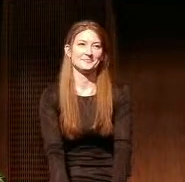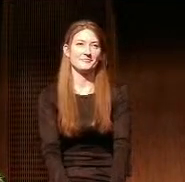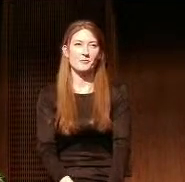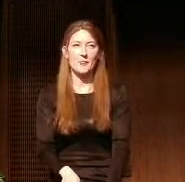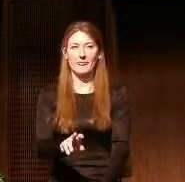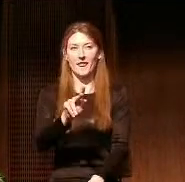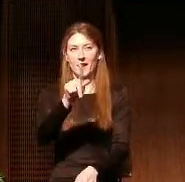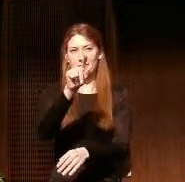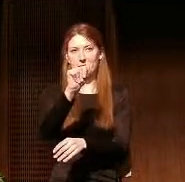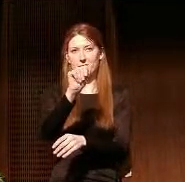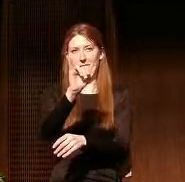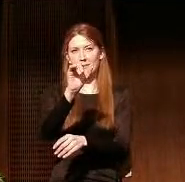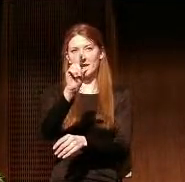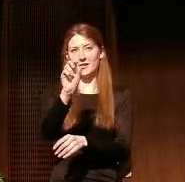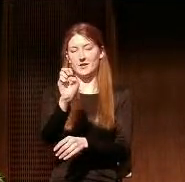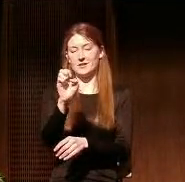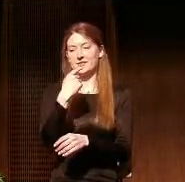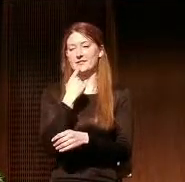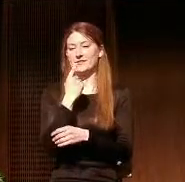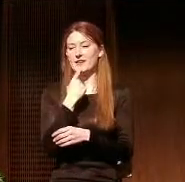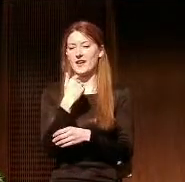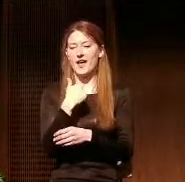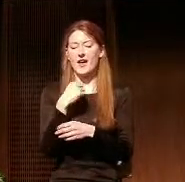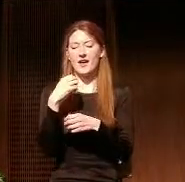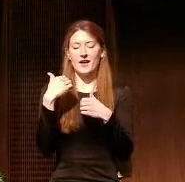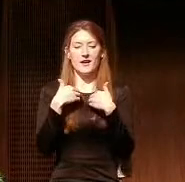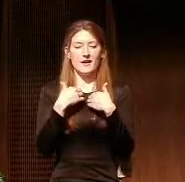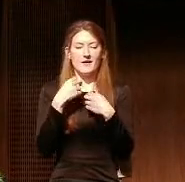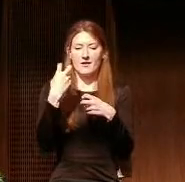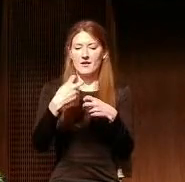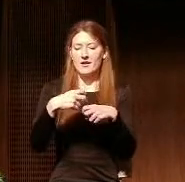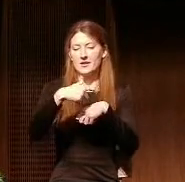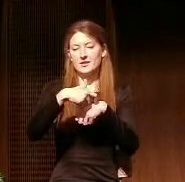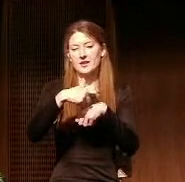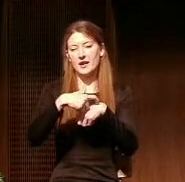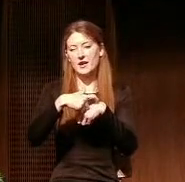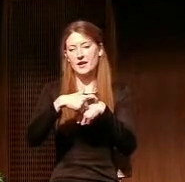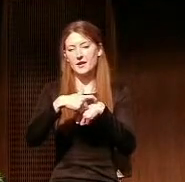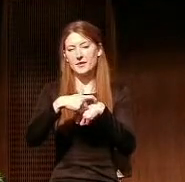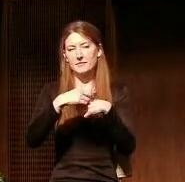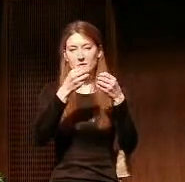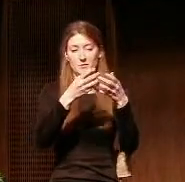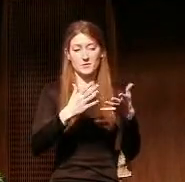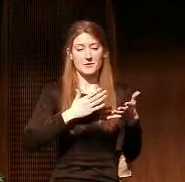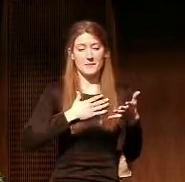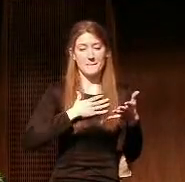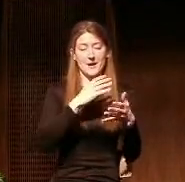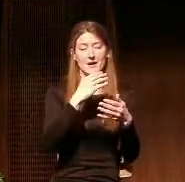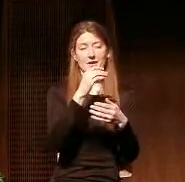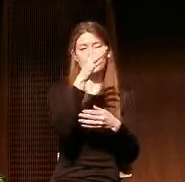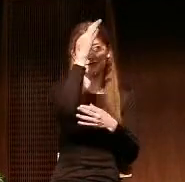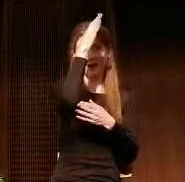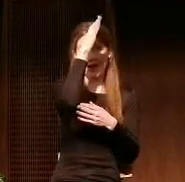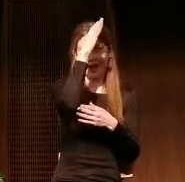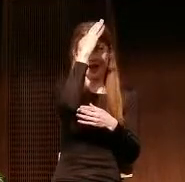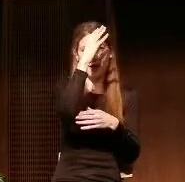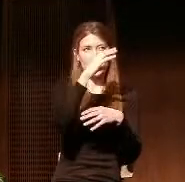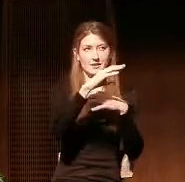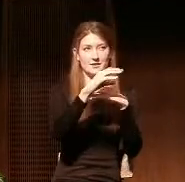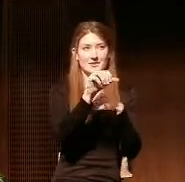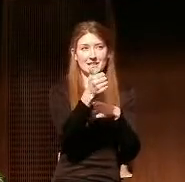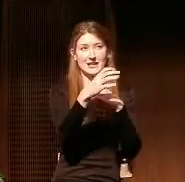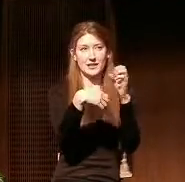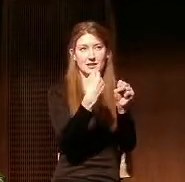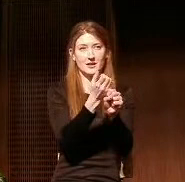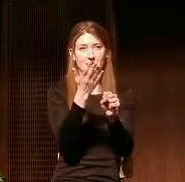Paige said, I had a very hard time losing my dad over 10 years ago. We did his funeral here